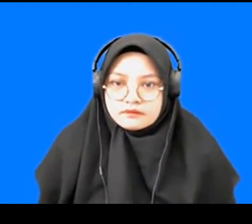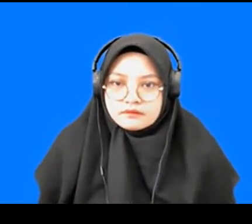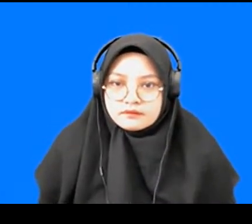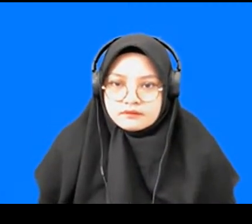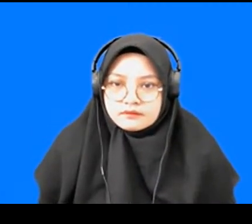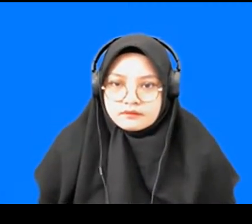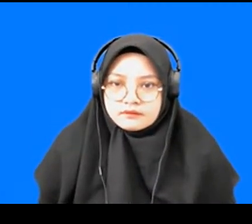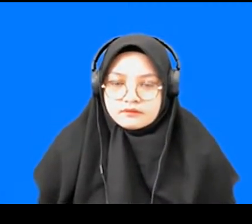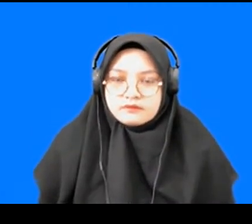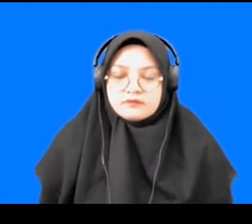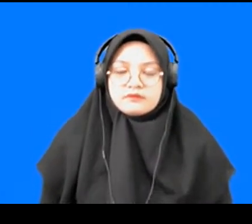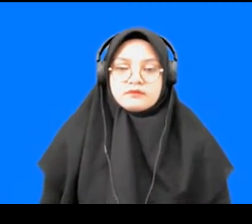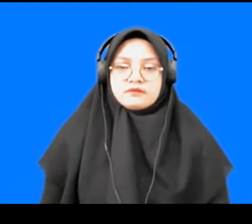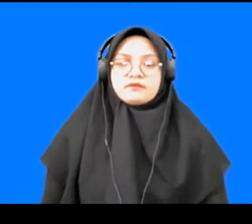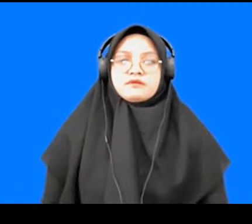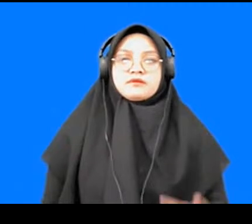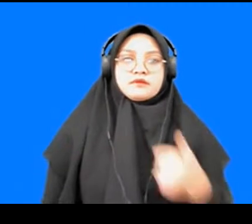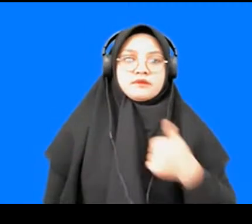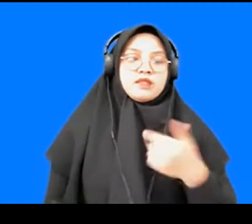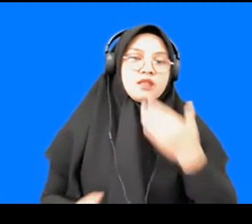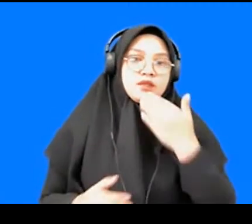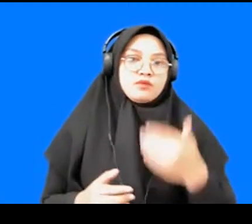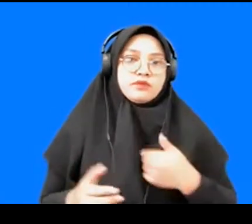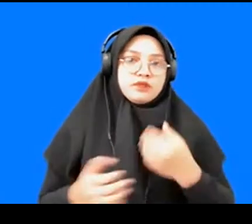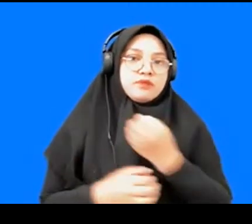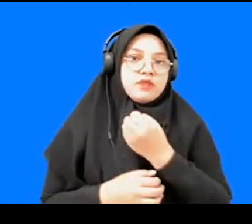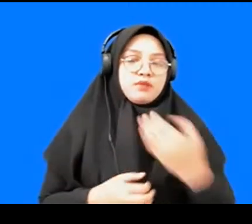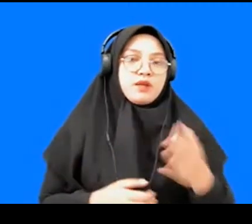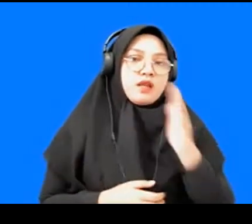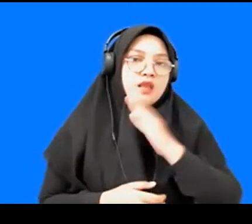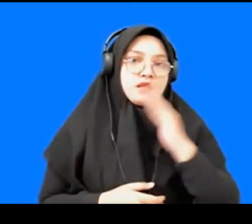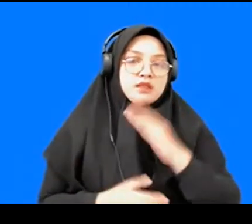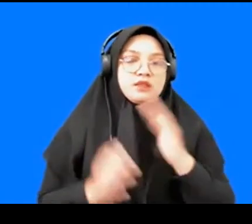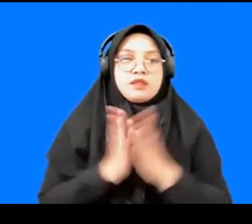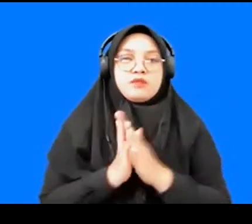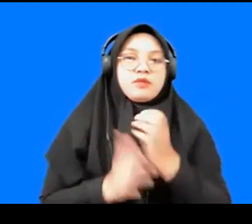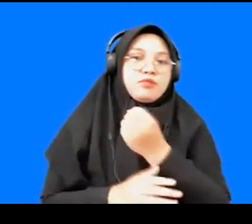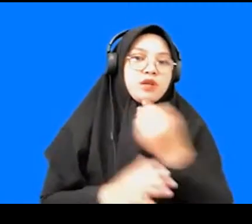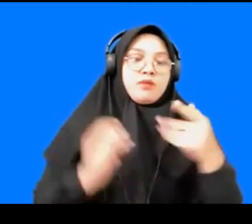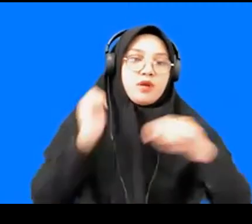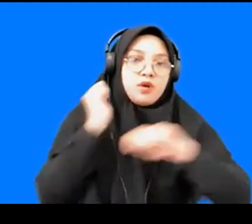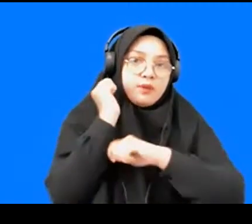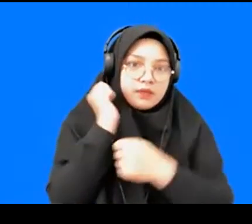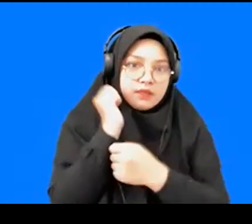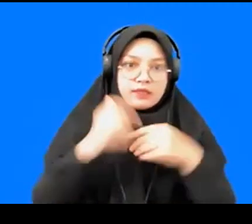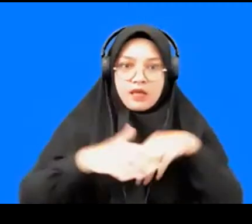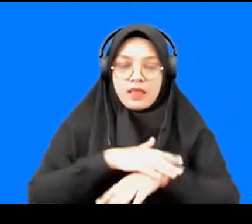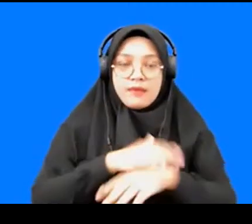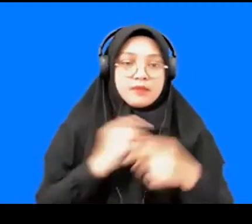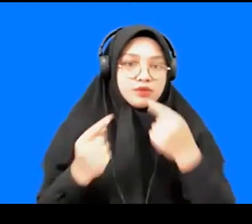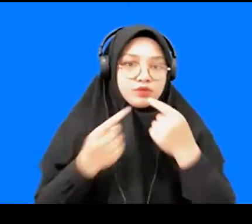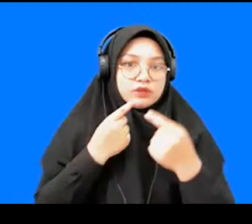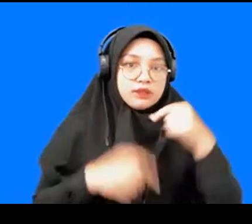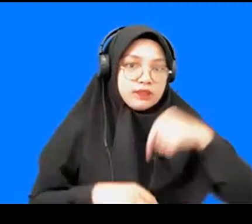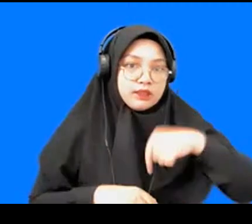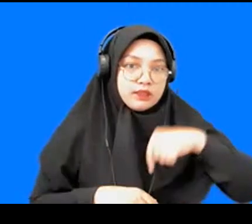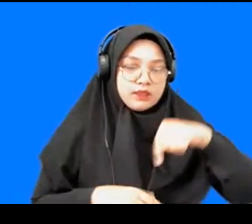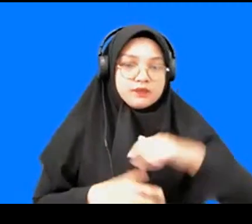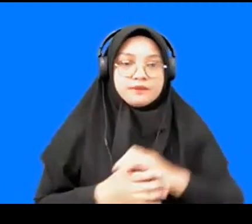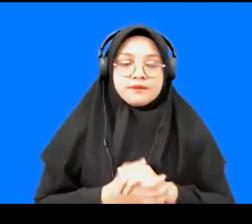I have some observations, some comments on the discussion that is happening this